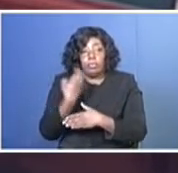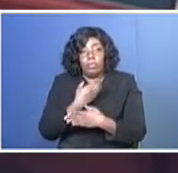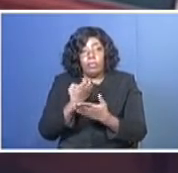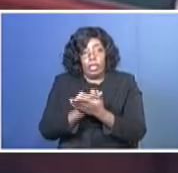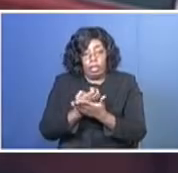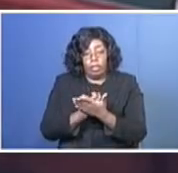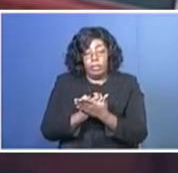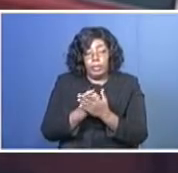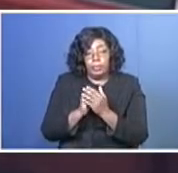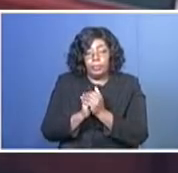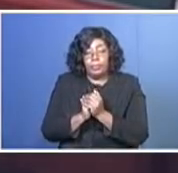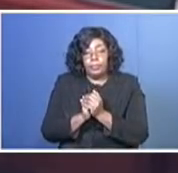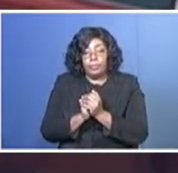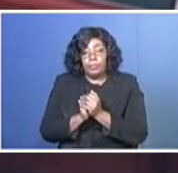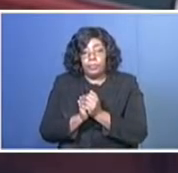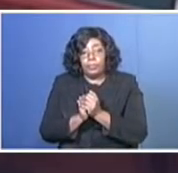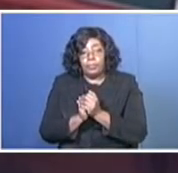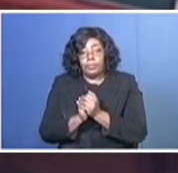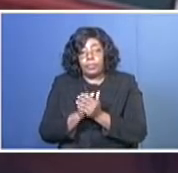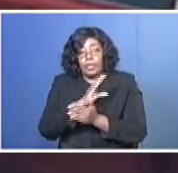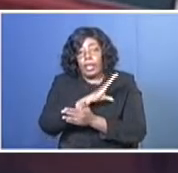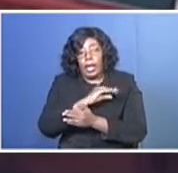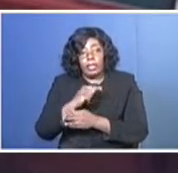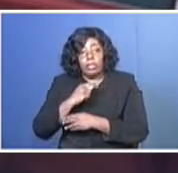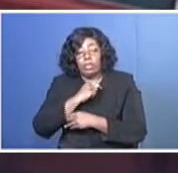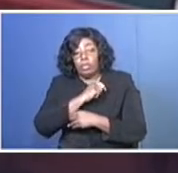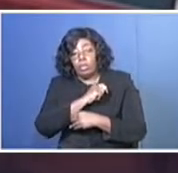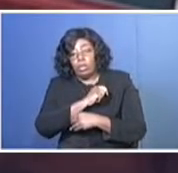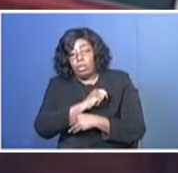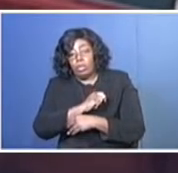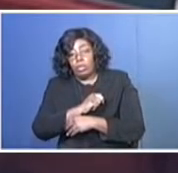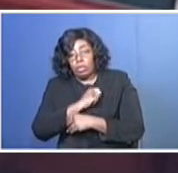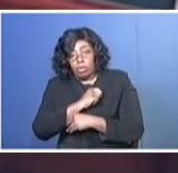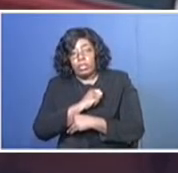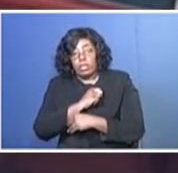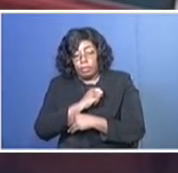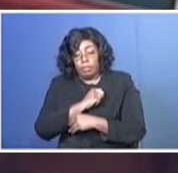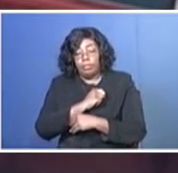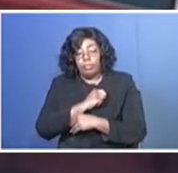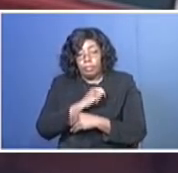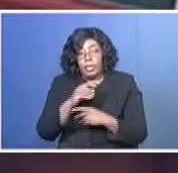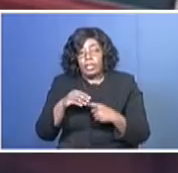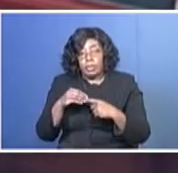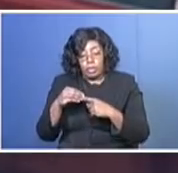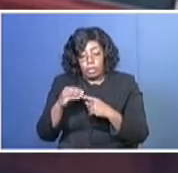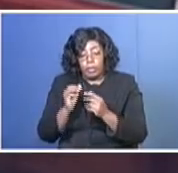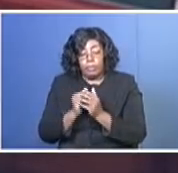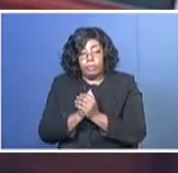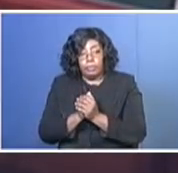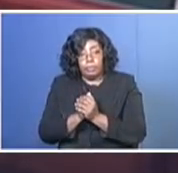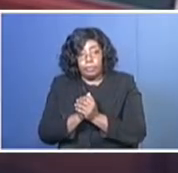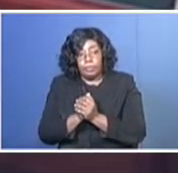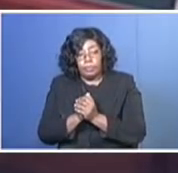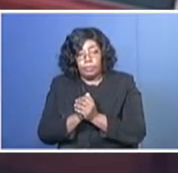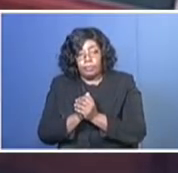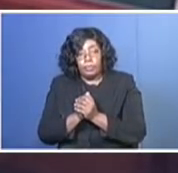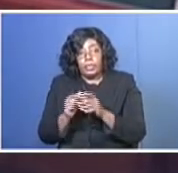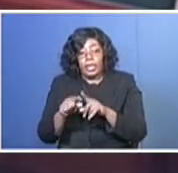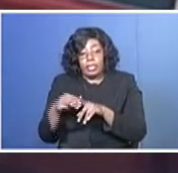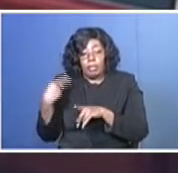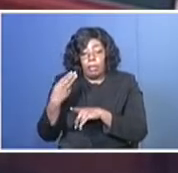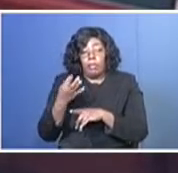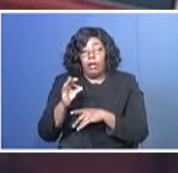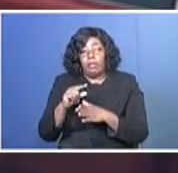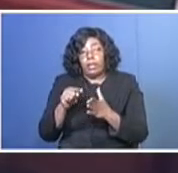in general and tourism in particular. And as a member of this